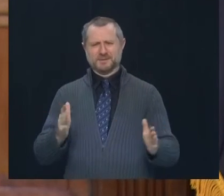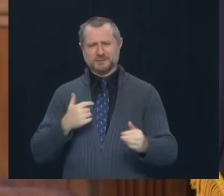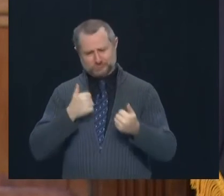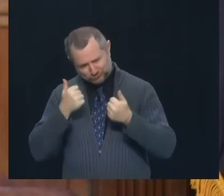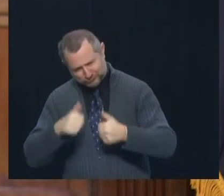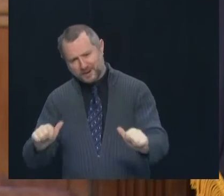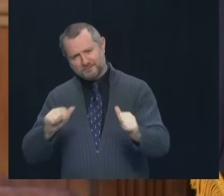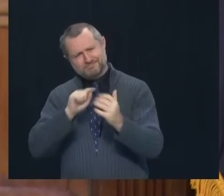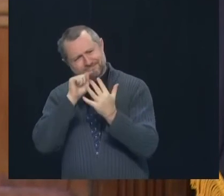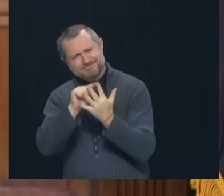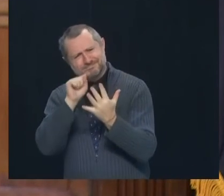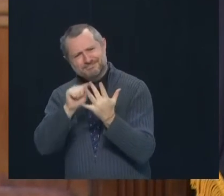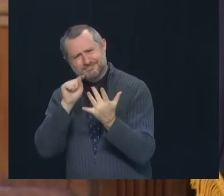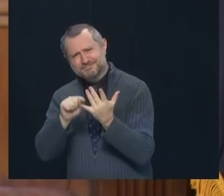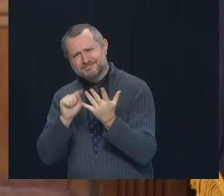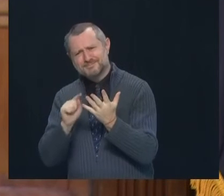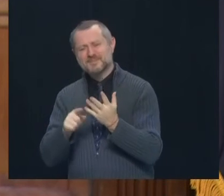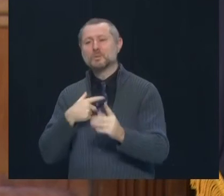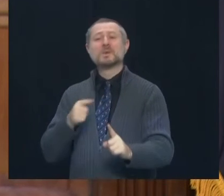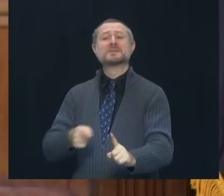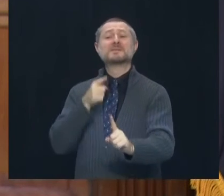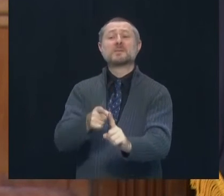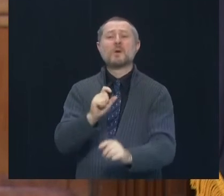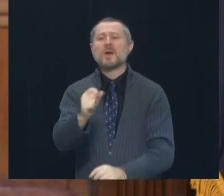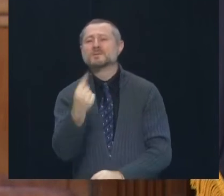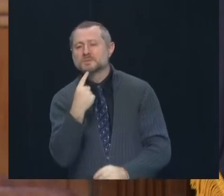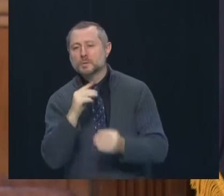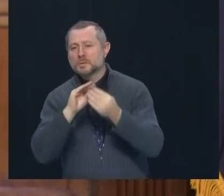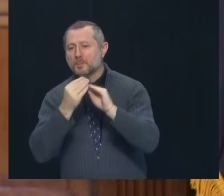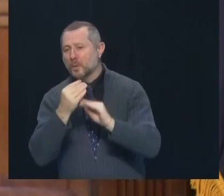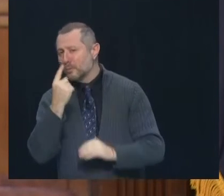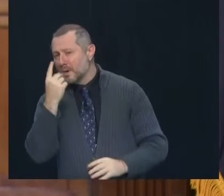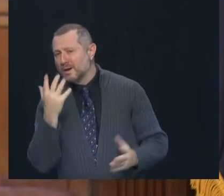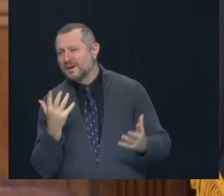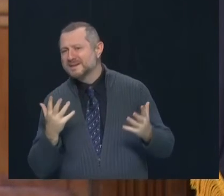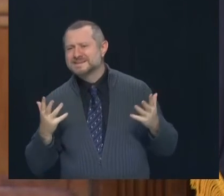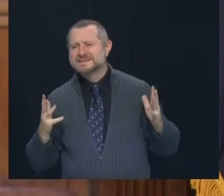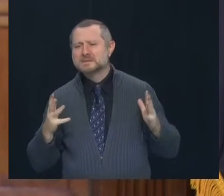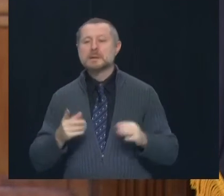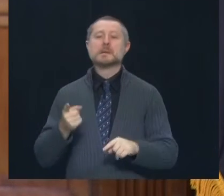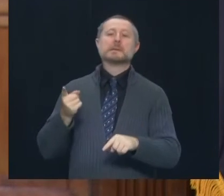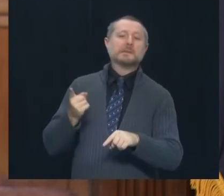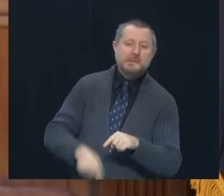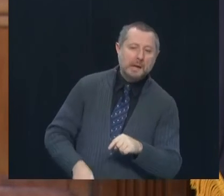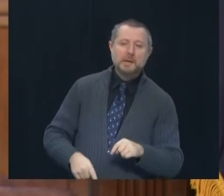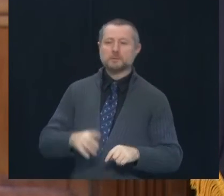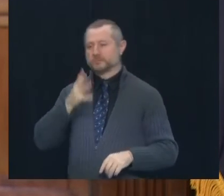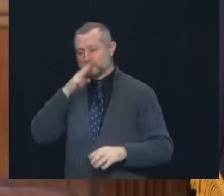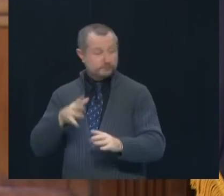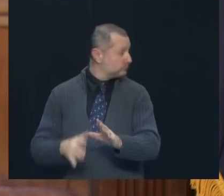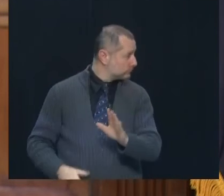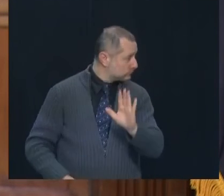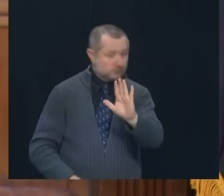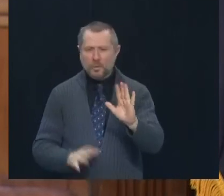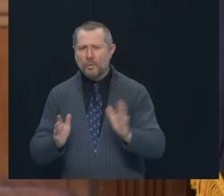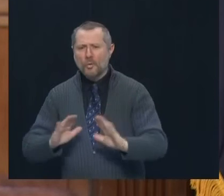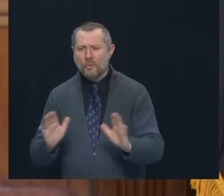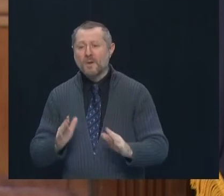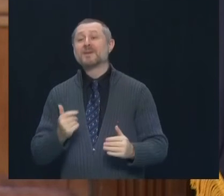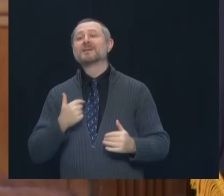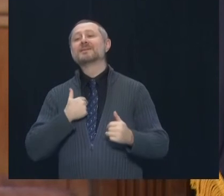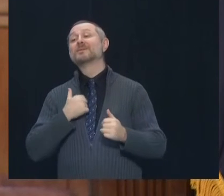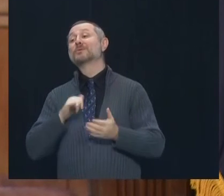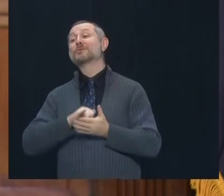number, the one number that you cannot get past is that New York is number 46 out of